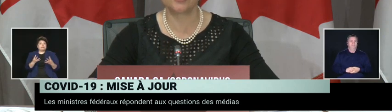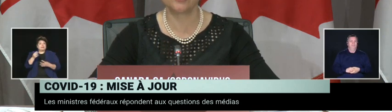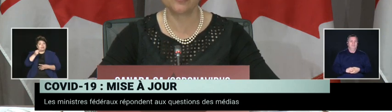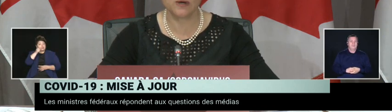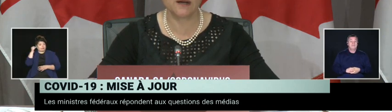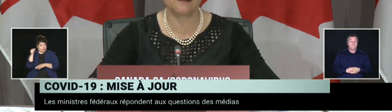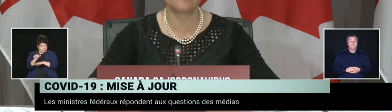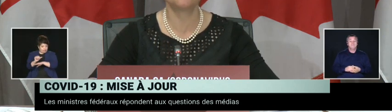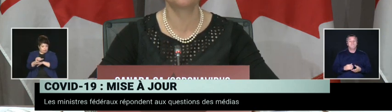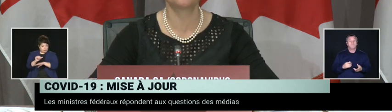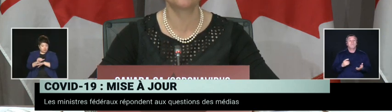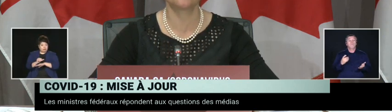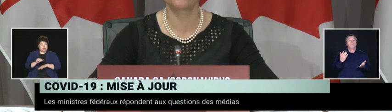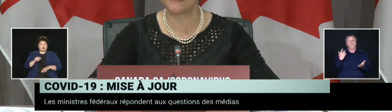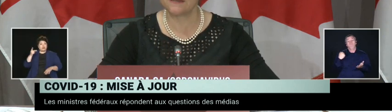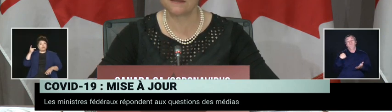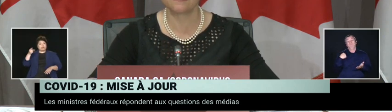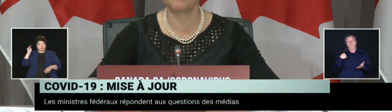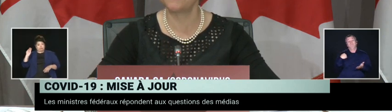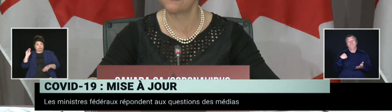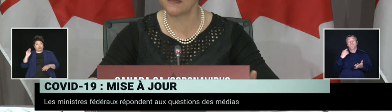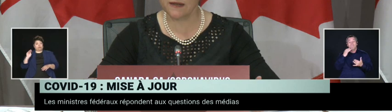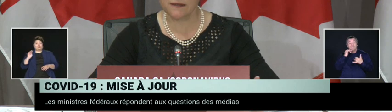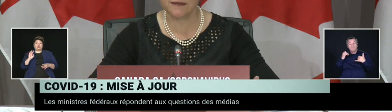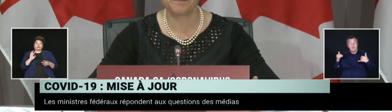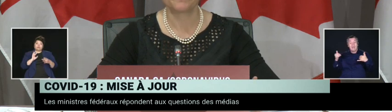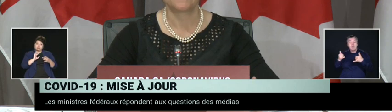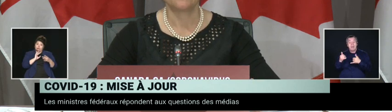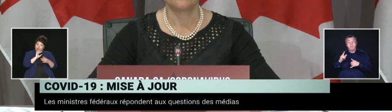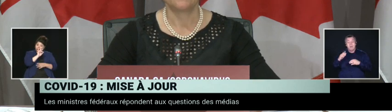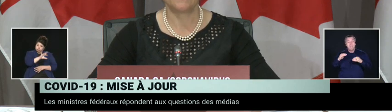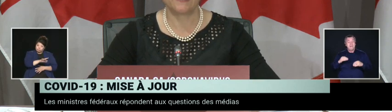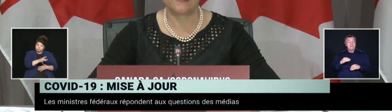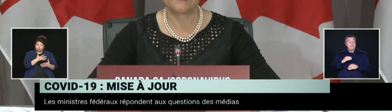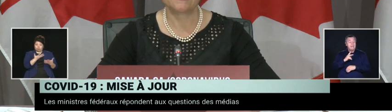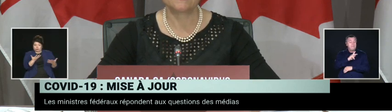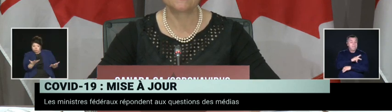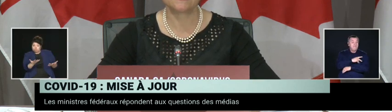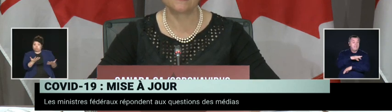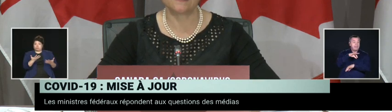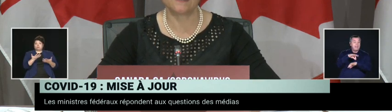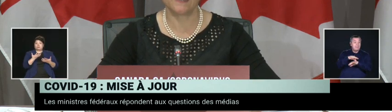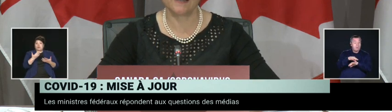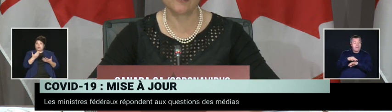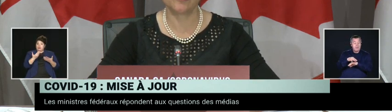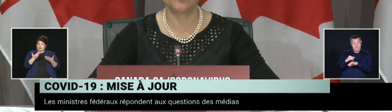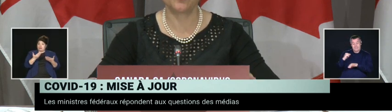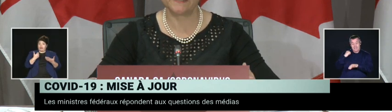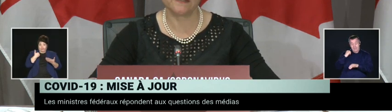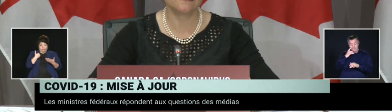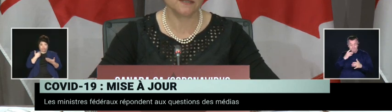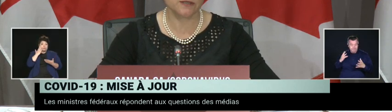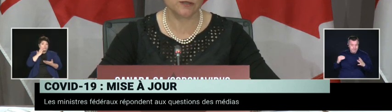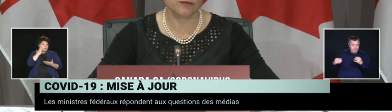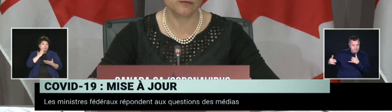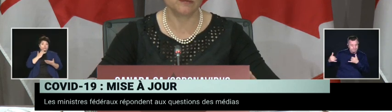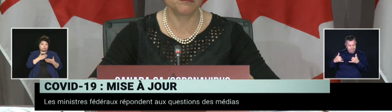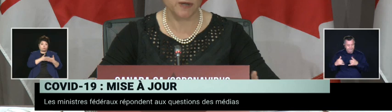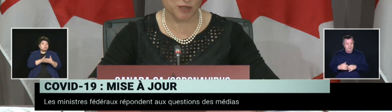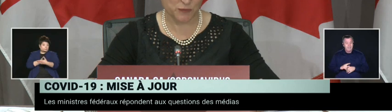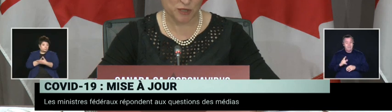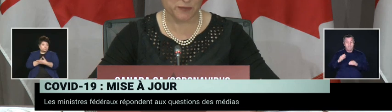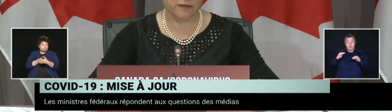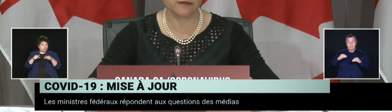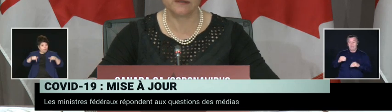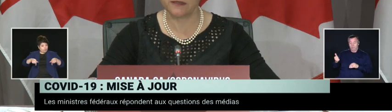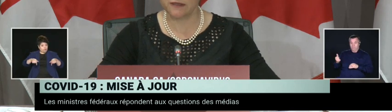the issue of racism in Canada and how we need to do